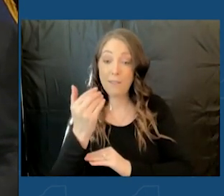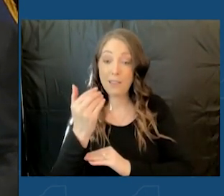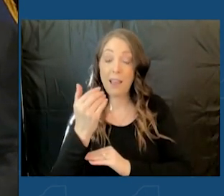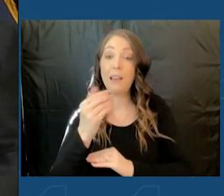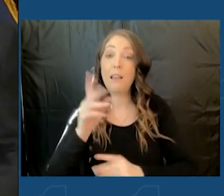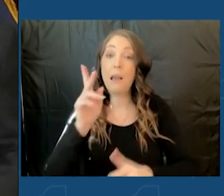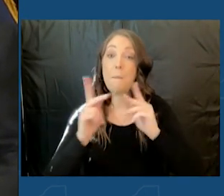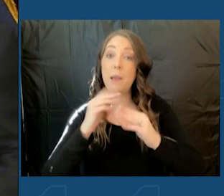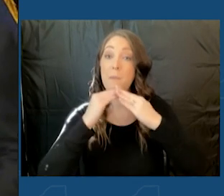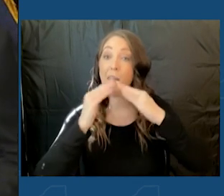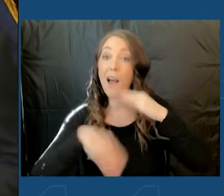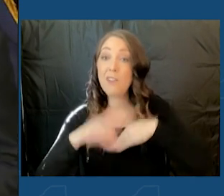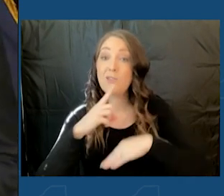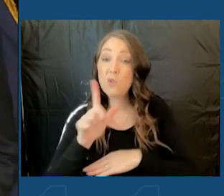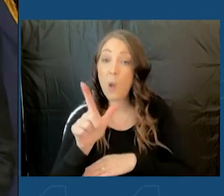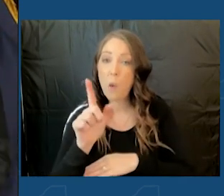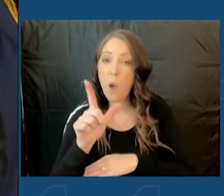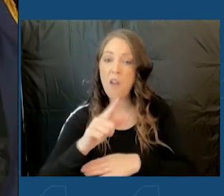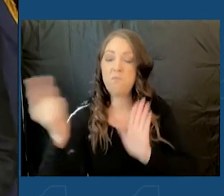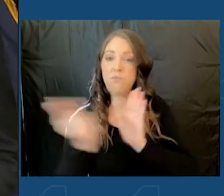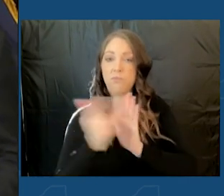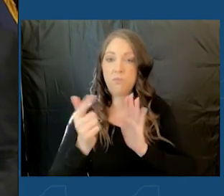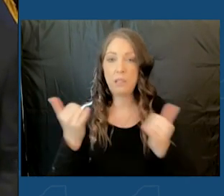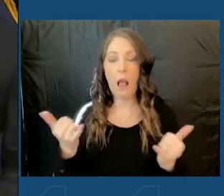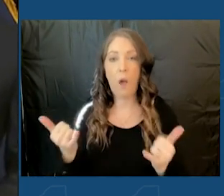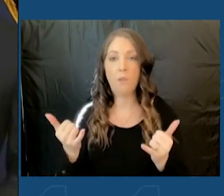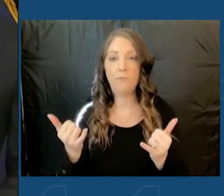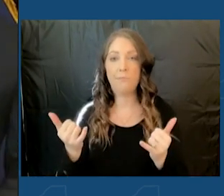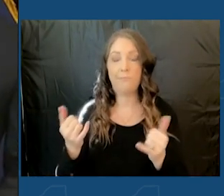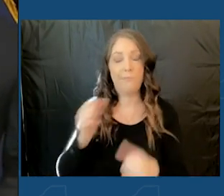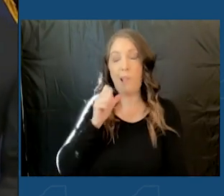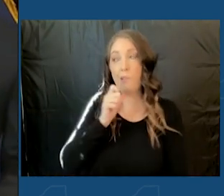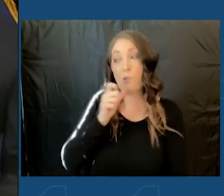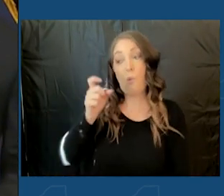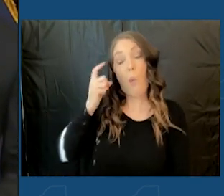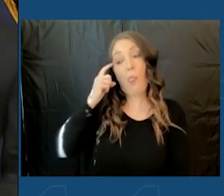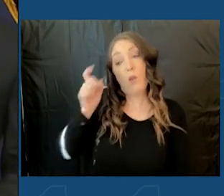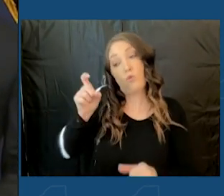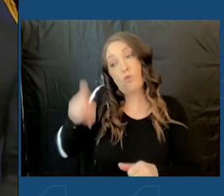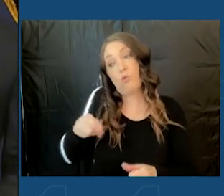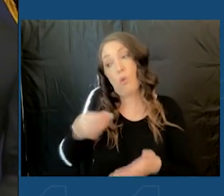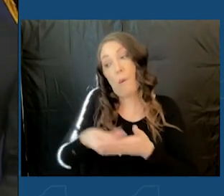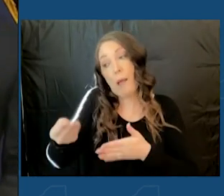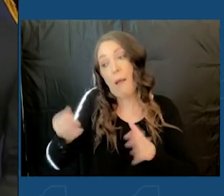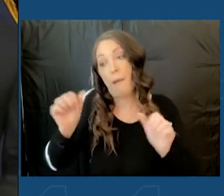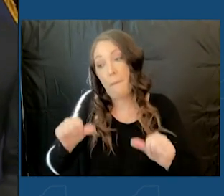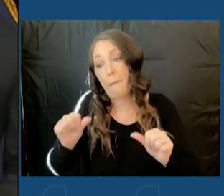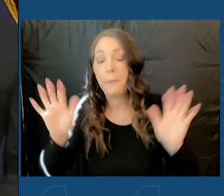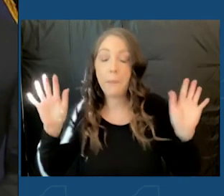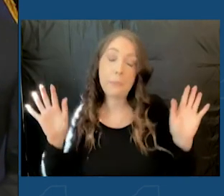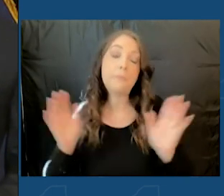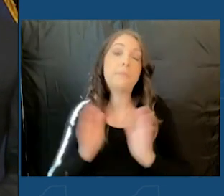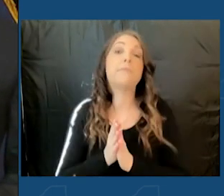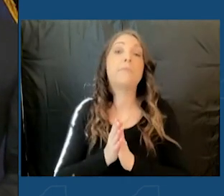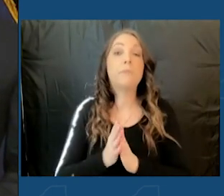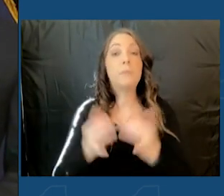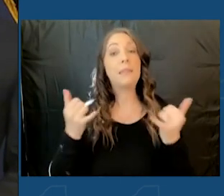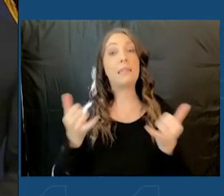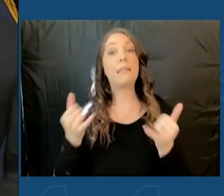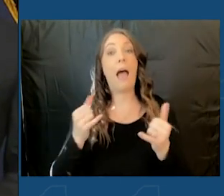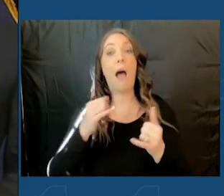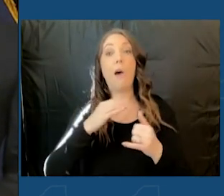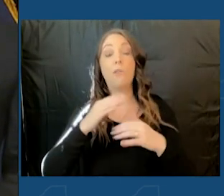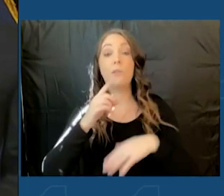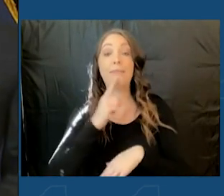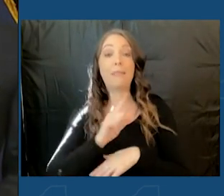insanity that you could be purchasing them. I don't think you should be able to purchase them at all. But we have court cases that say otherwise. But we now say that people under the age of